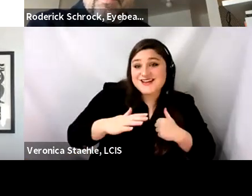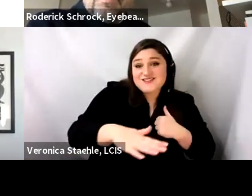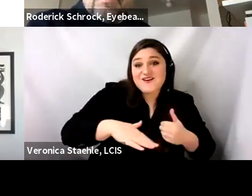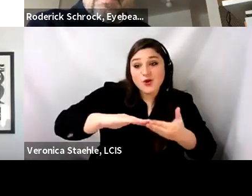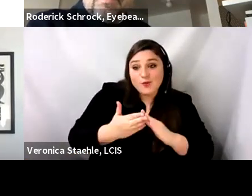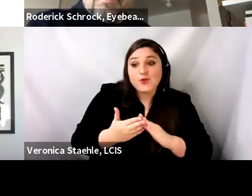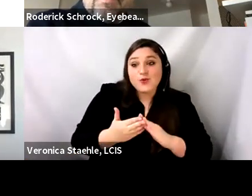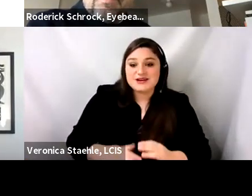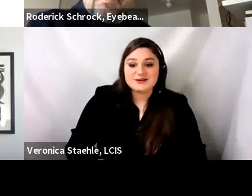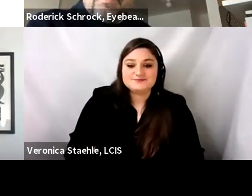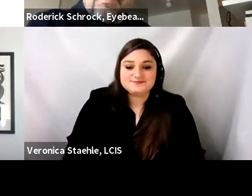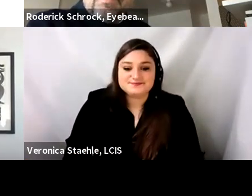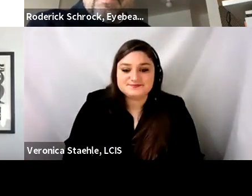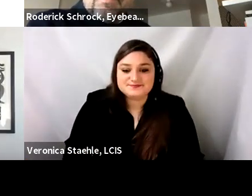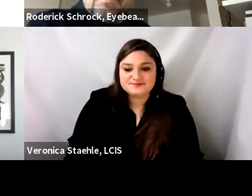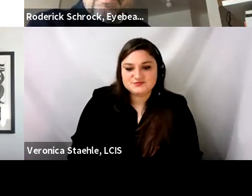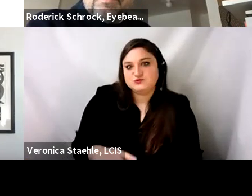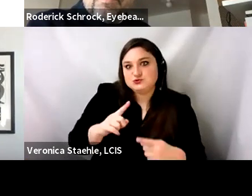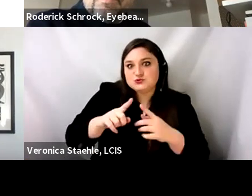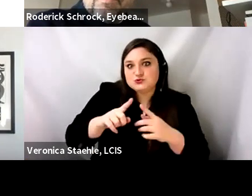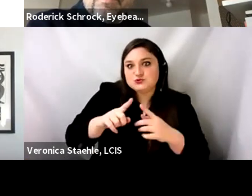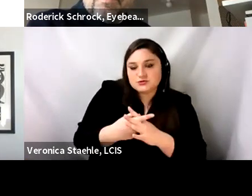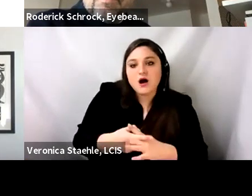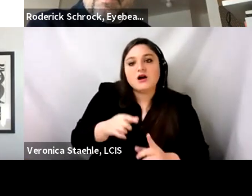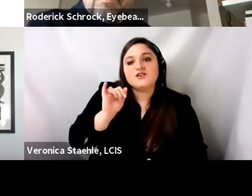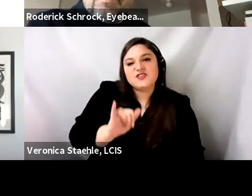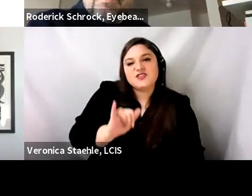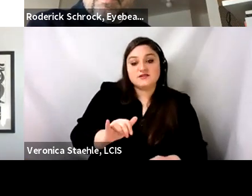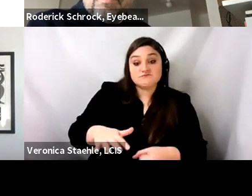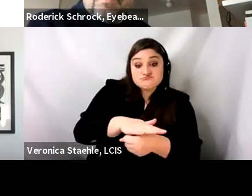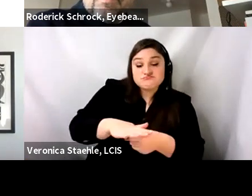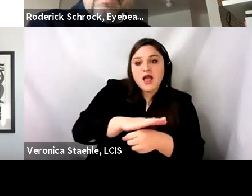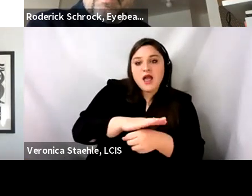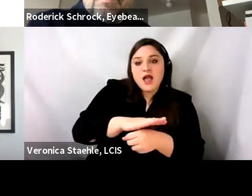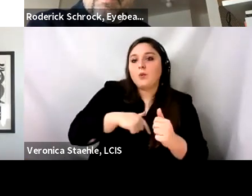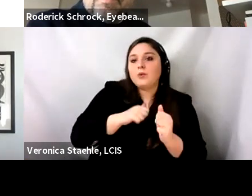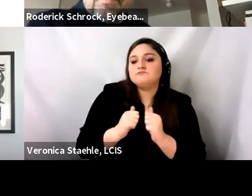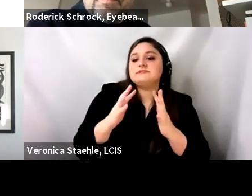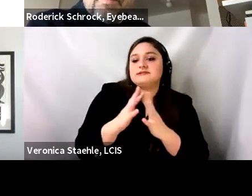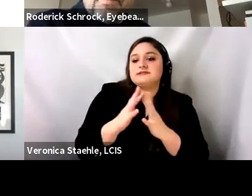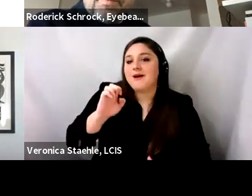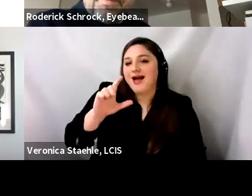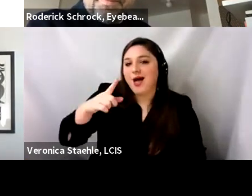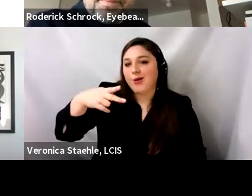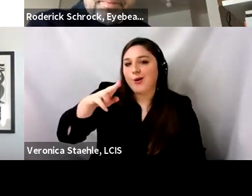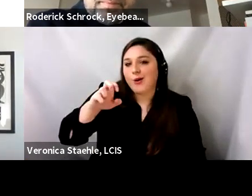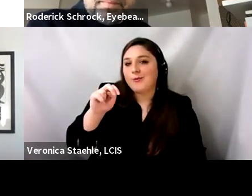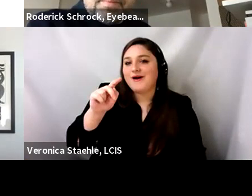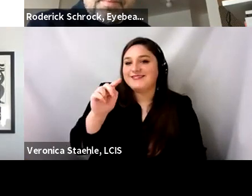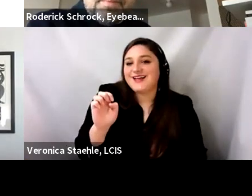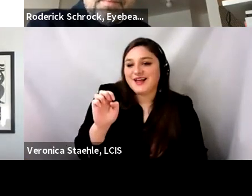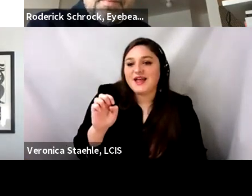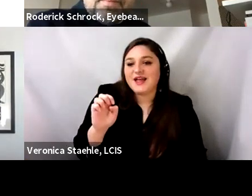as a starting place, and created El Puente as a safe space to really be able to galvanize and bring our community